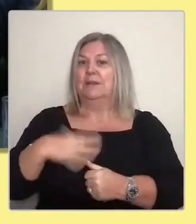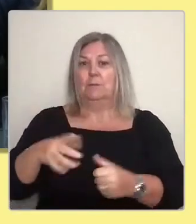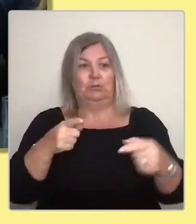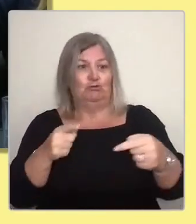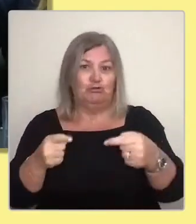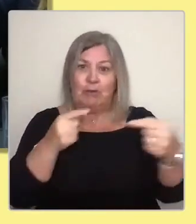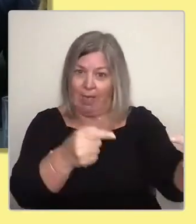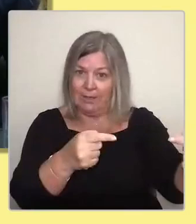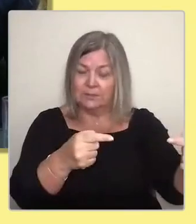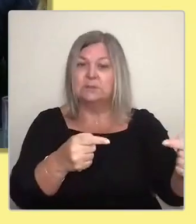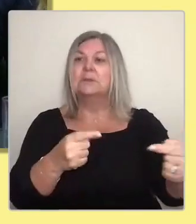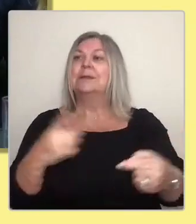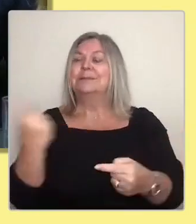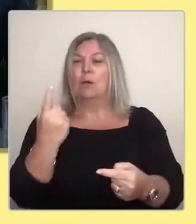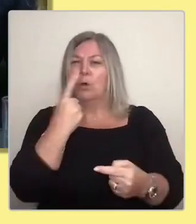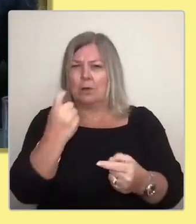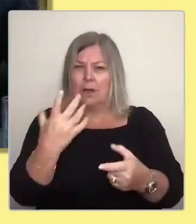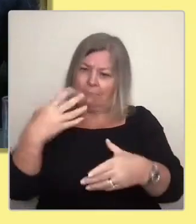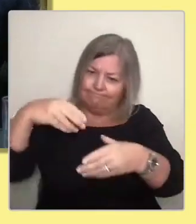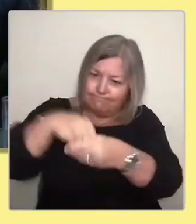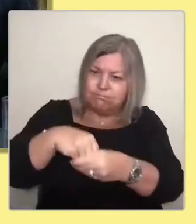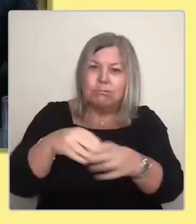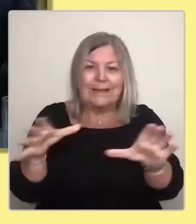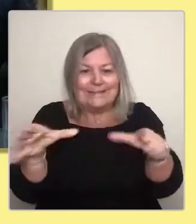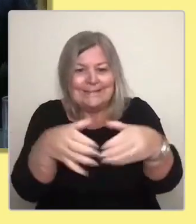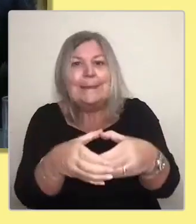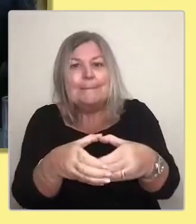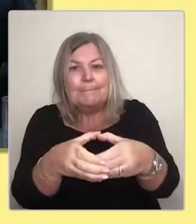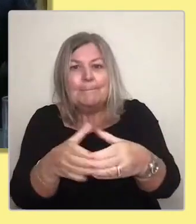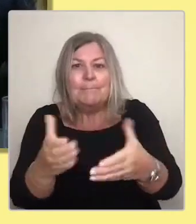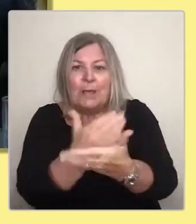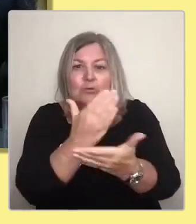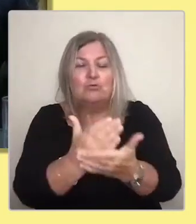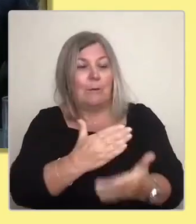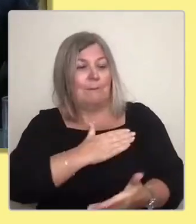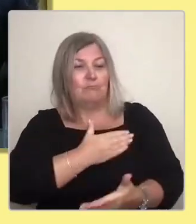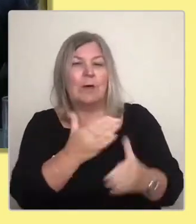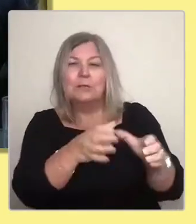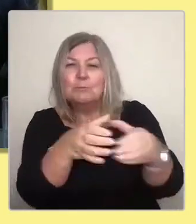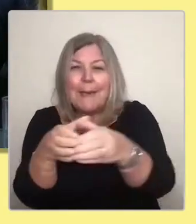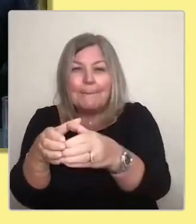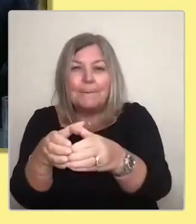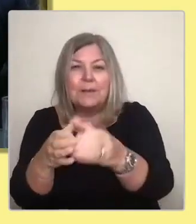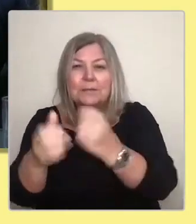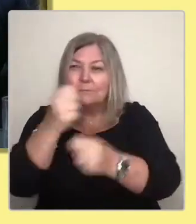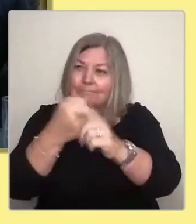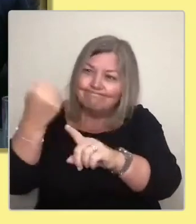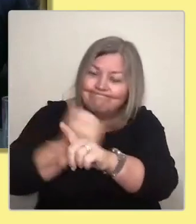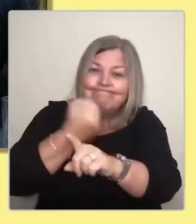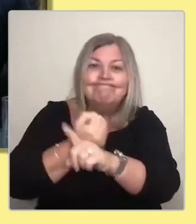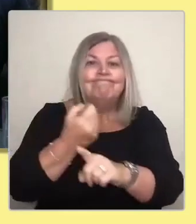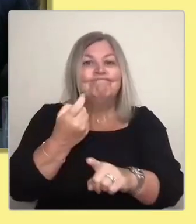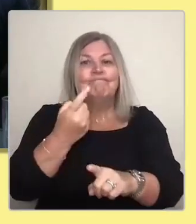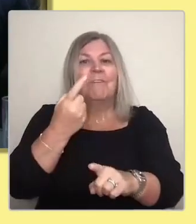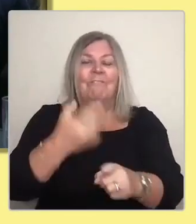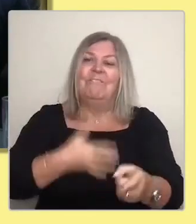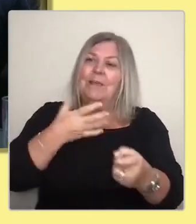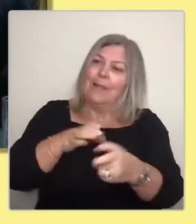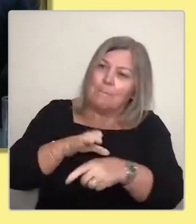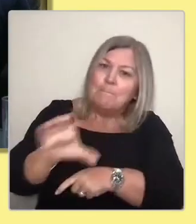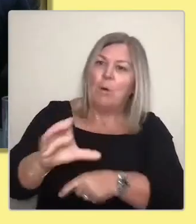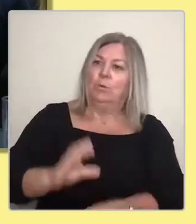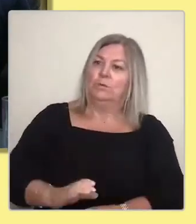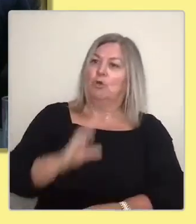team, ensuring that our members, our branch members, our activists are empowered to deliver